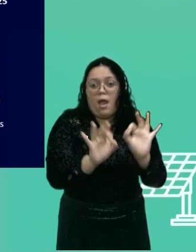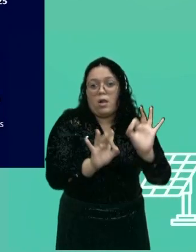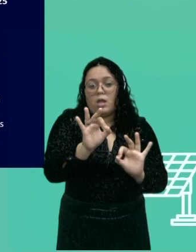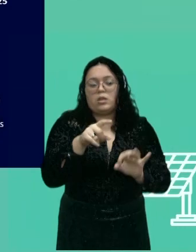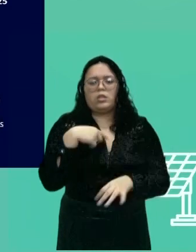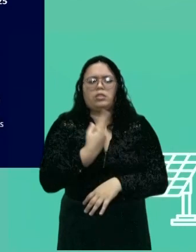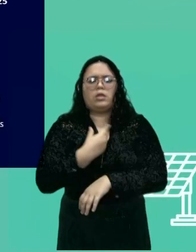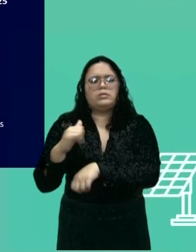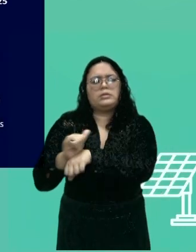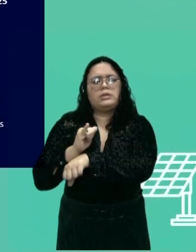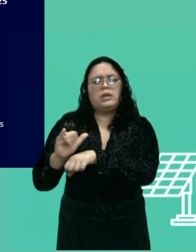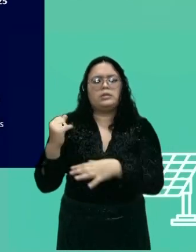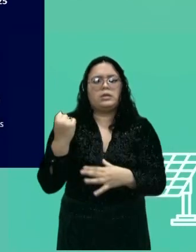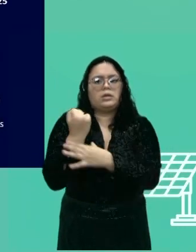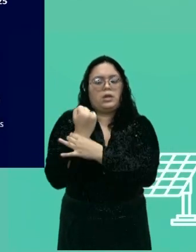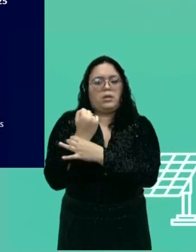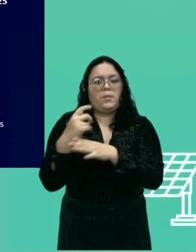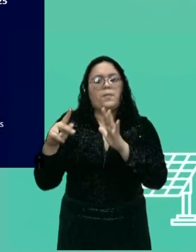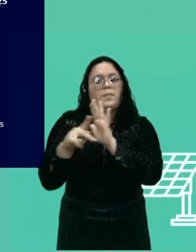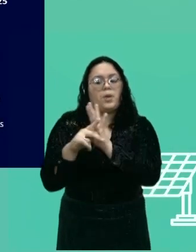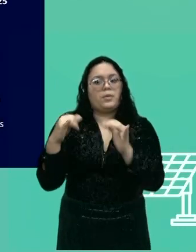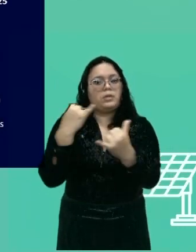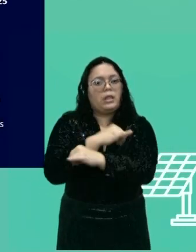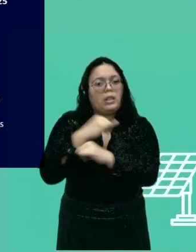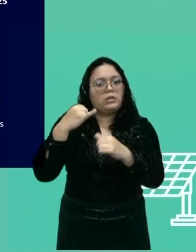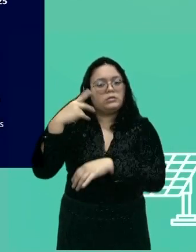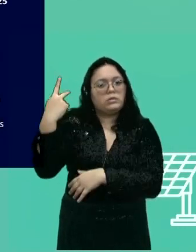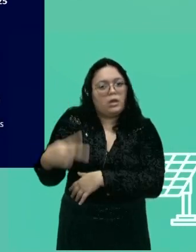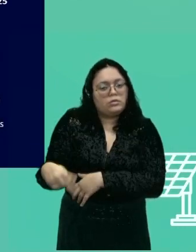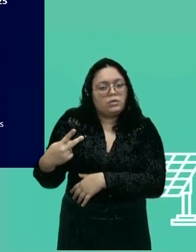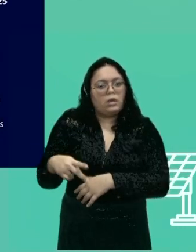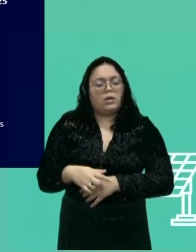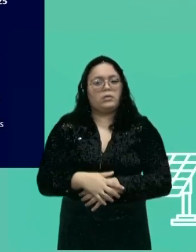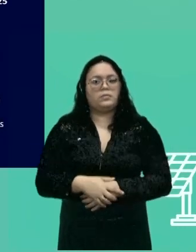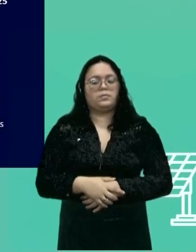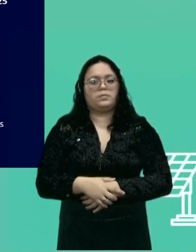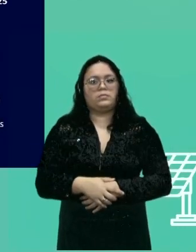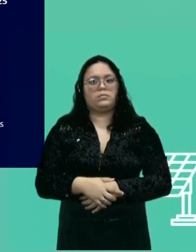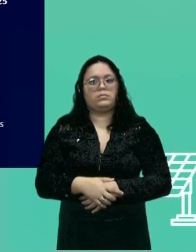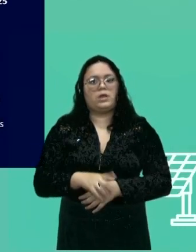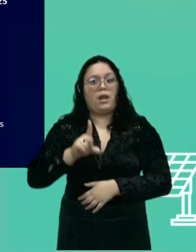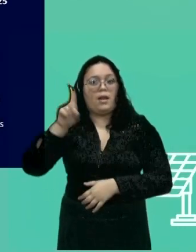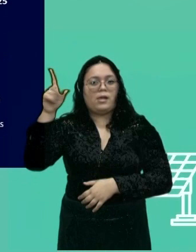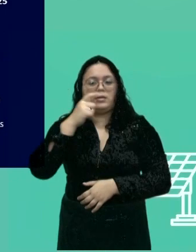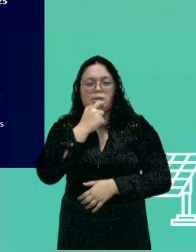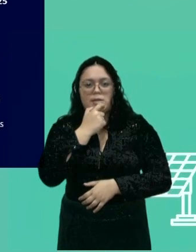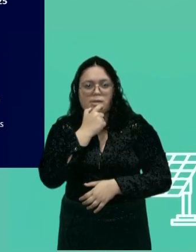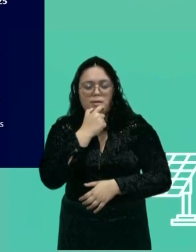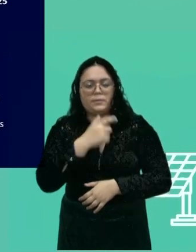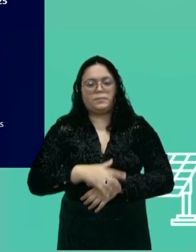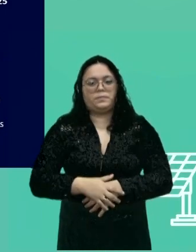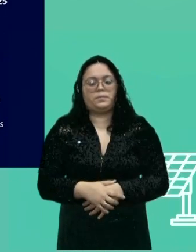published in April this year in light of the current geopolitical climate and a lot of nations across the globe realizing that it is more important than ever to